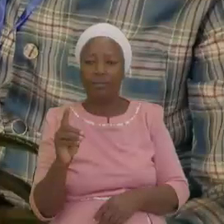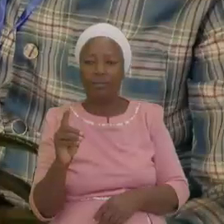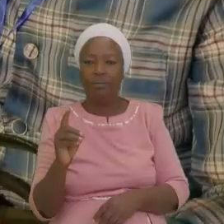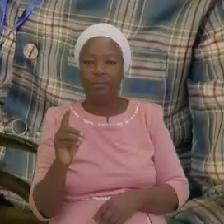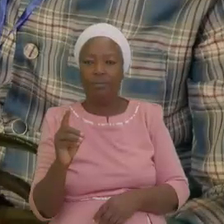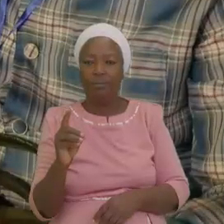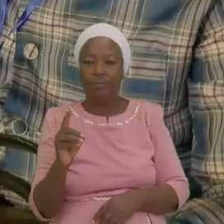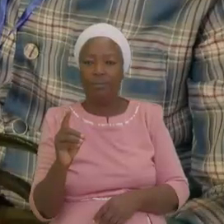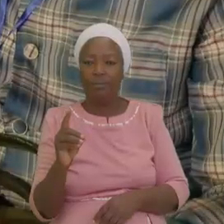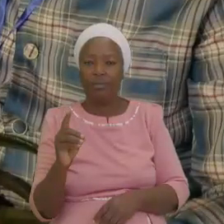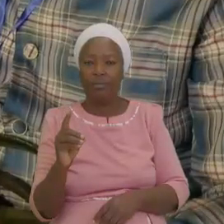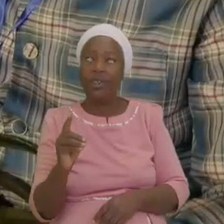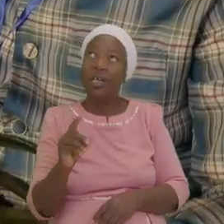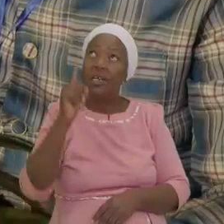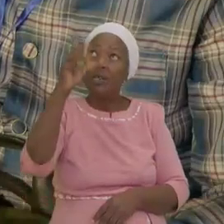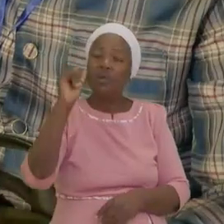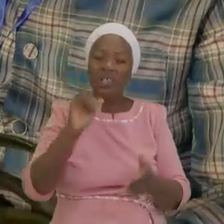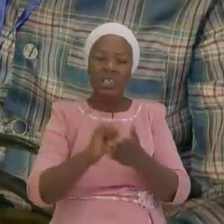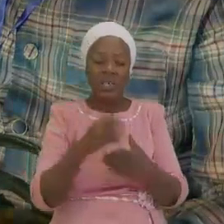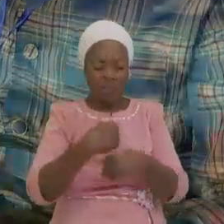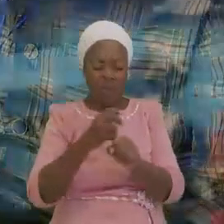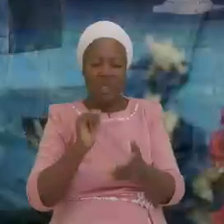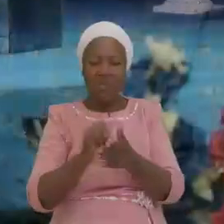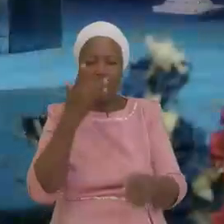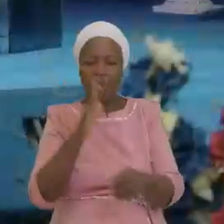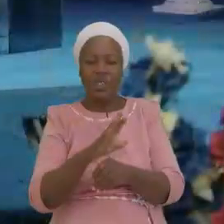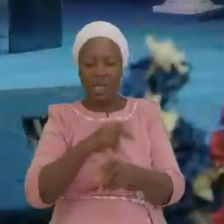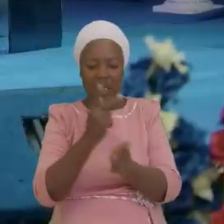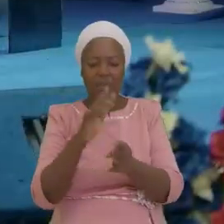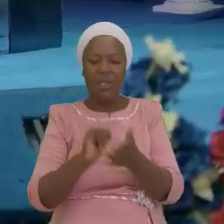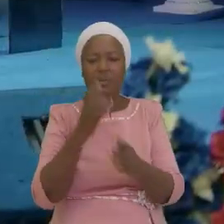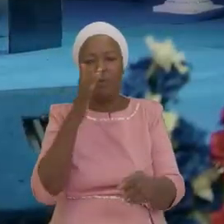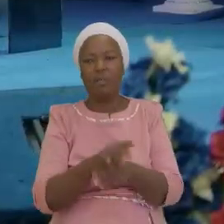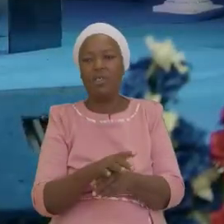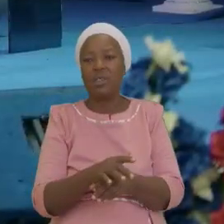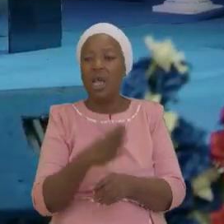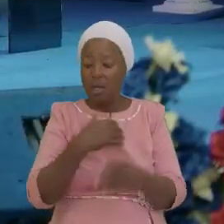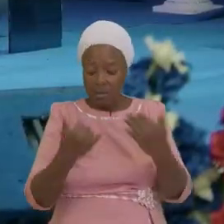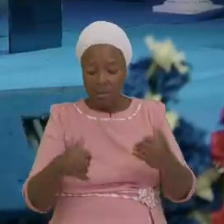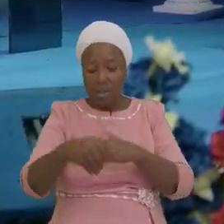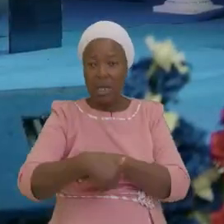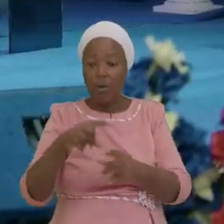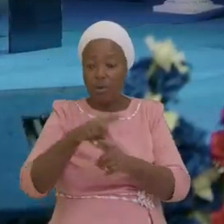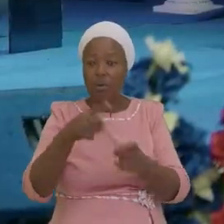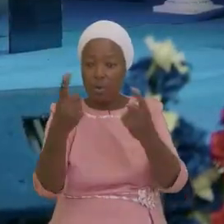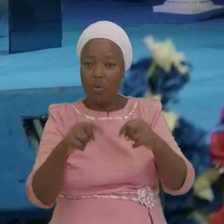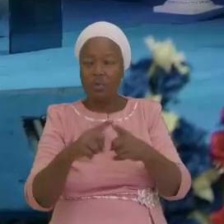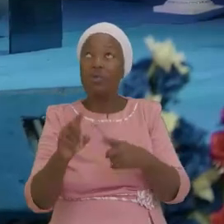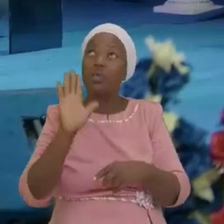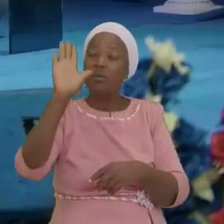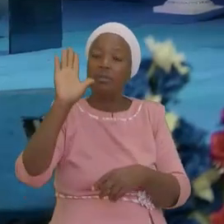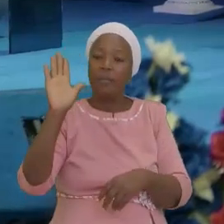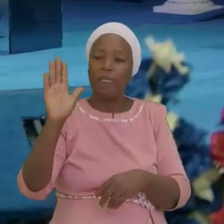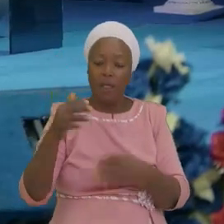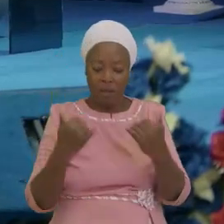He's the one that makes the promise and he keeps the promise. And tonight when you come to him,